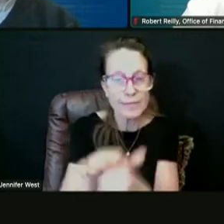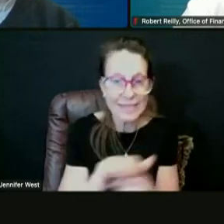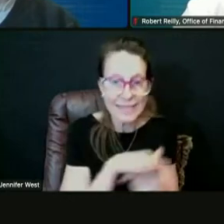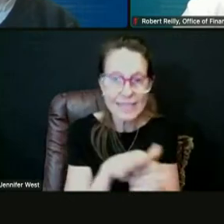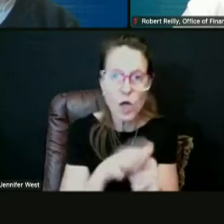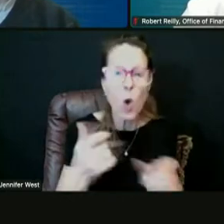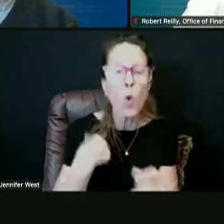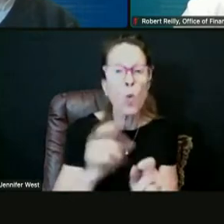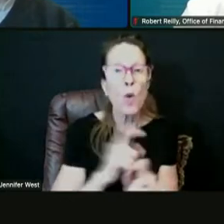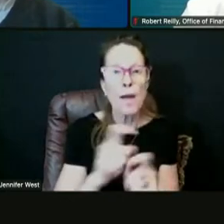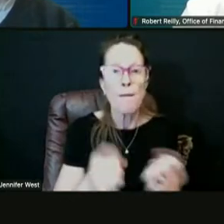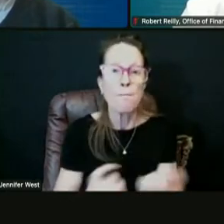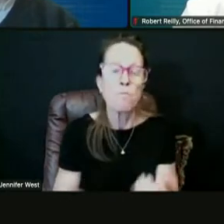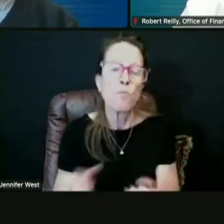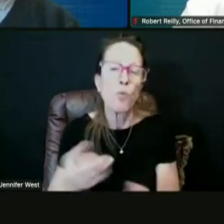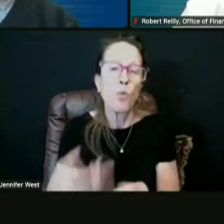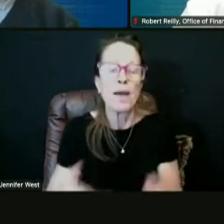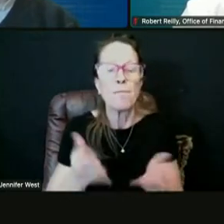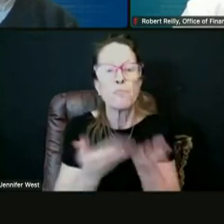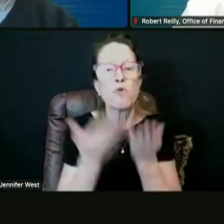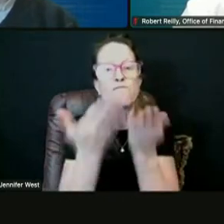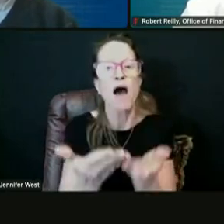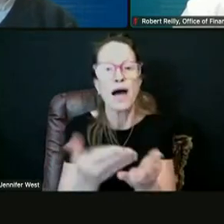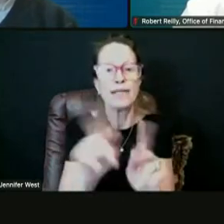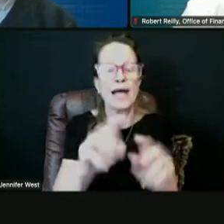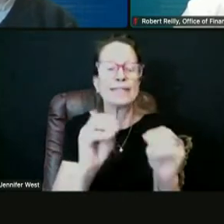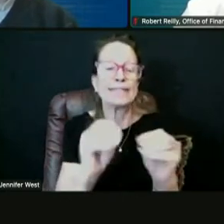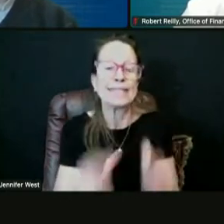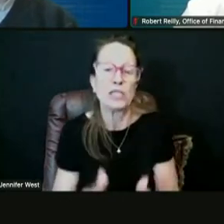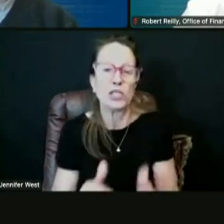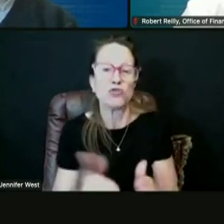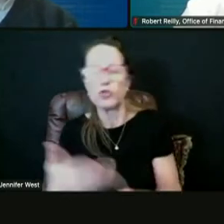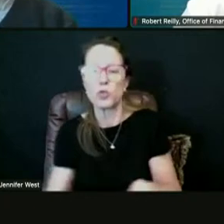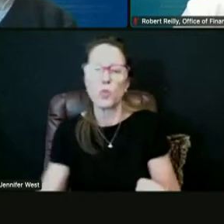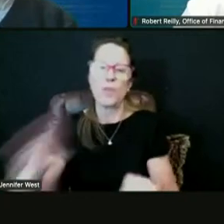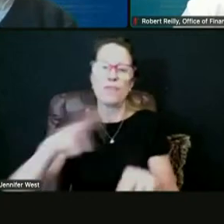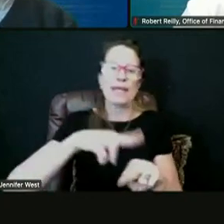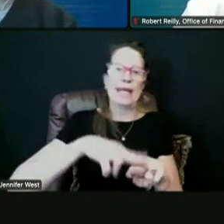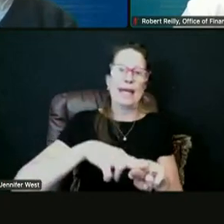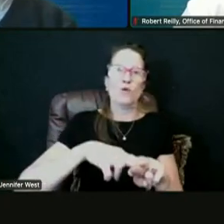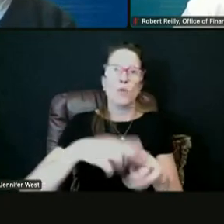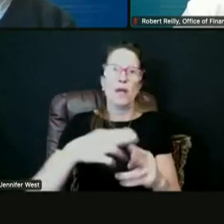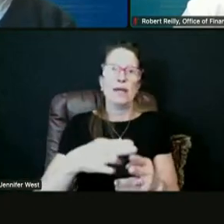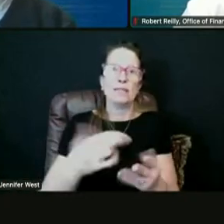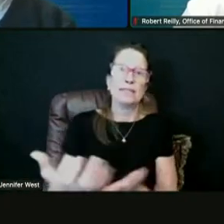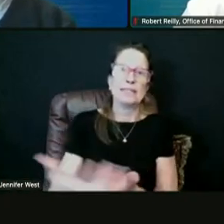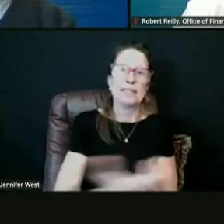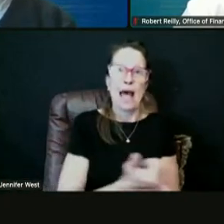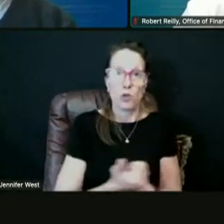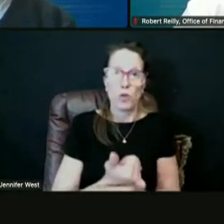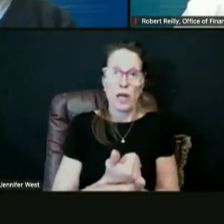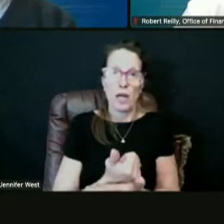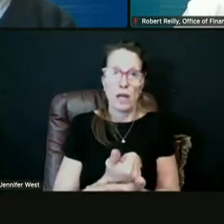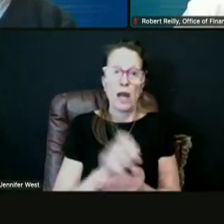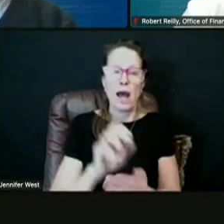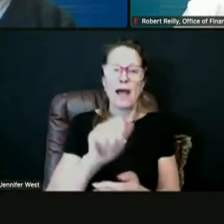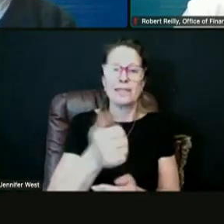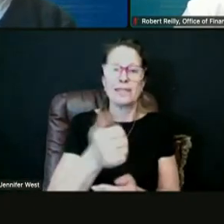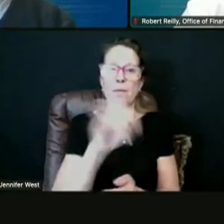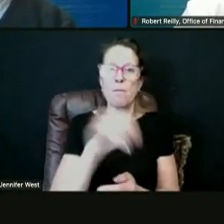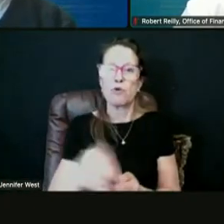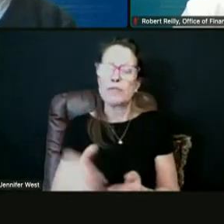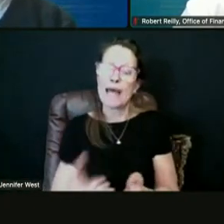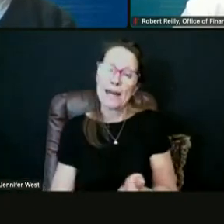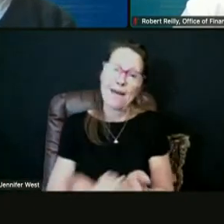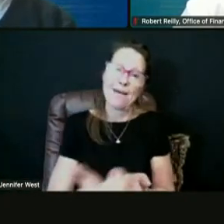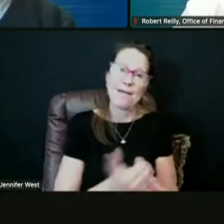teachers an increase in salary across the board. The blueprint required within the next couple of years that we provide a 10% increase for